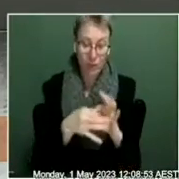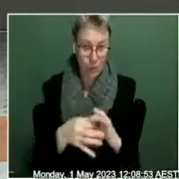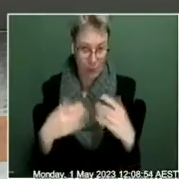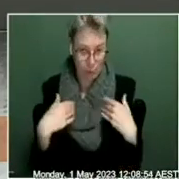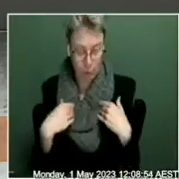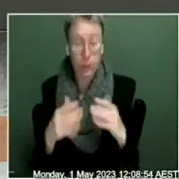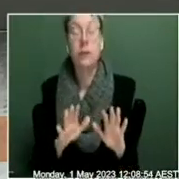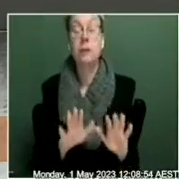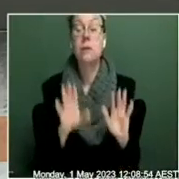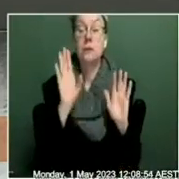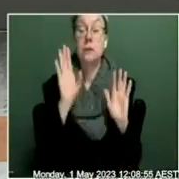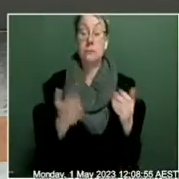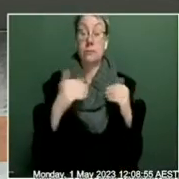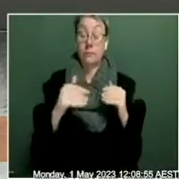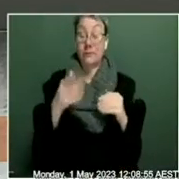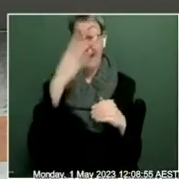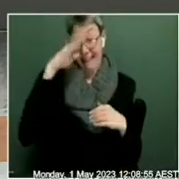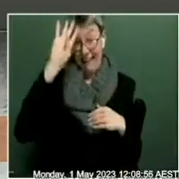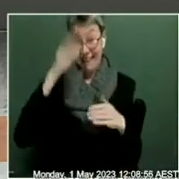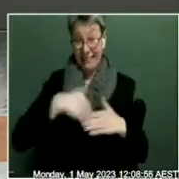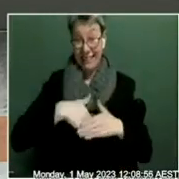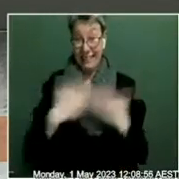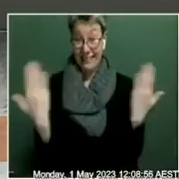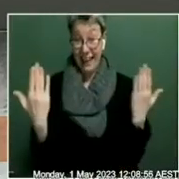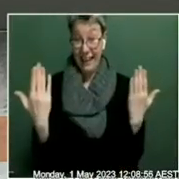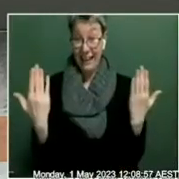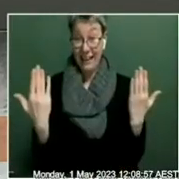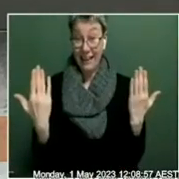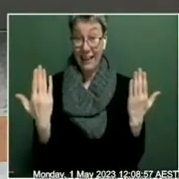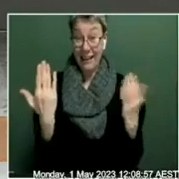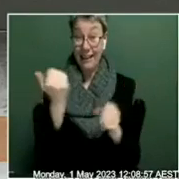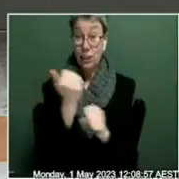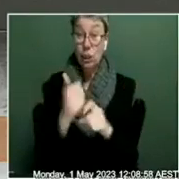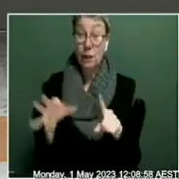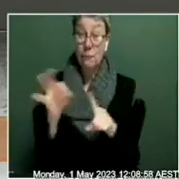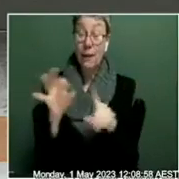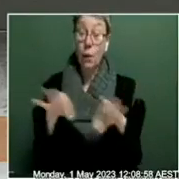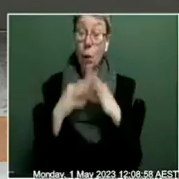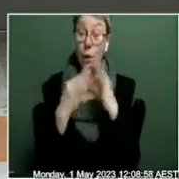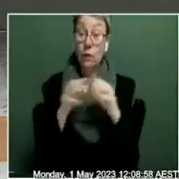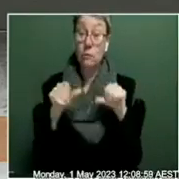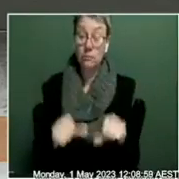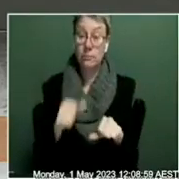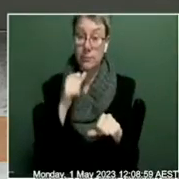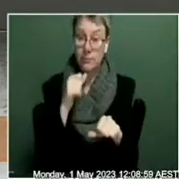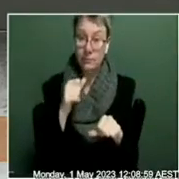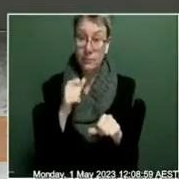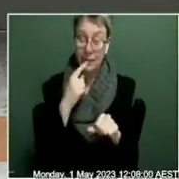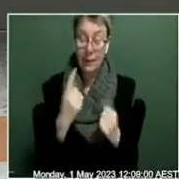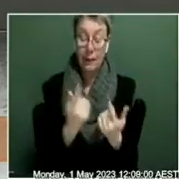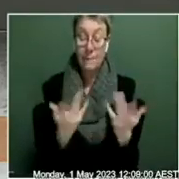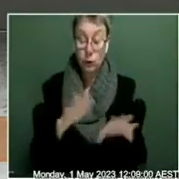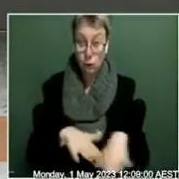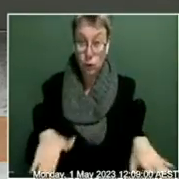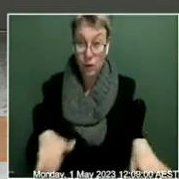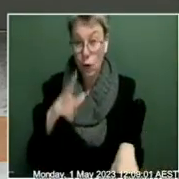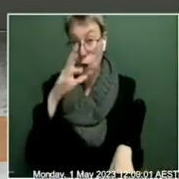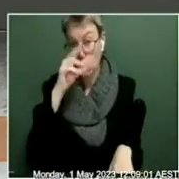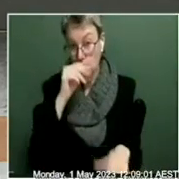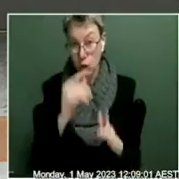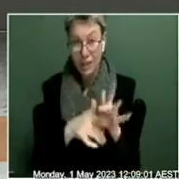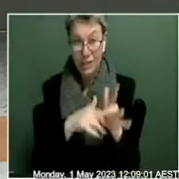in the youth justice system have significant neurodevelopmental disabilities and other physical and mental health